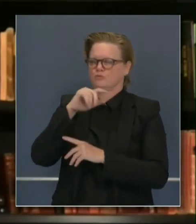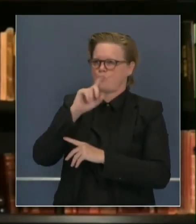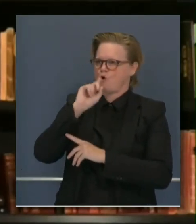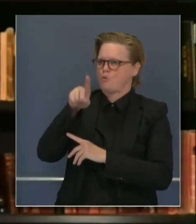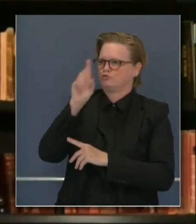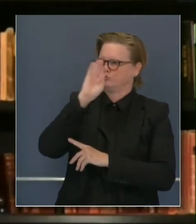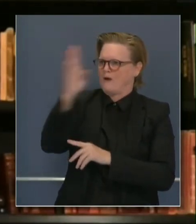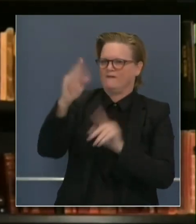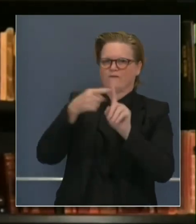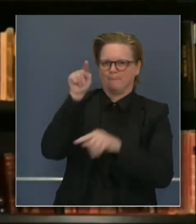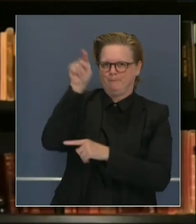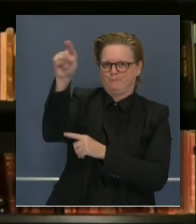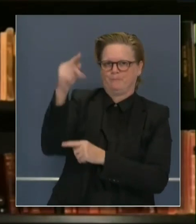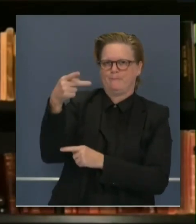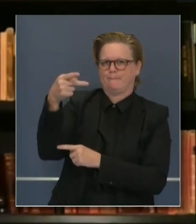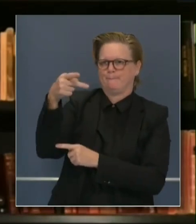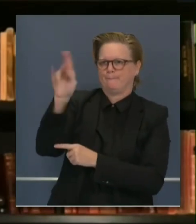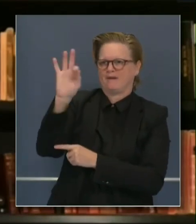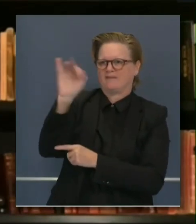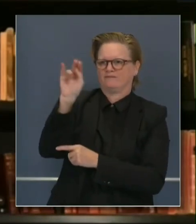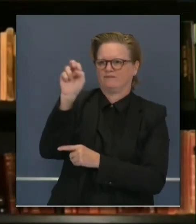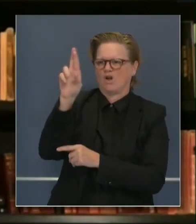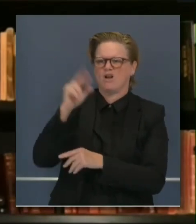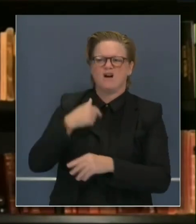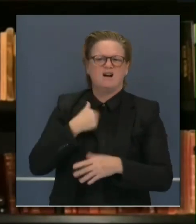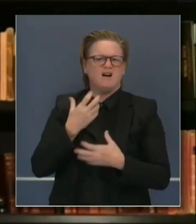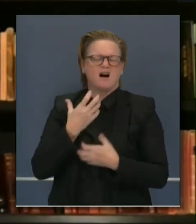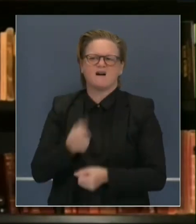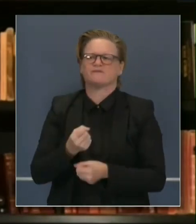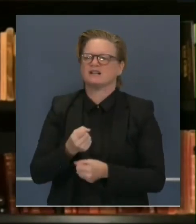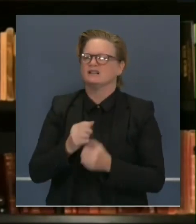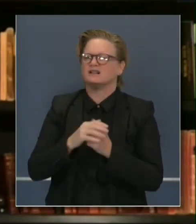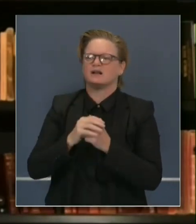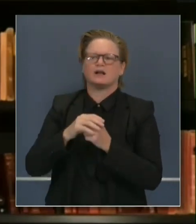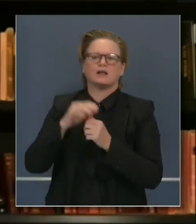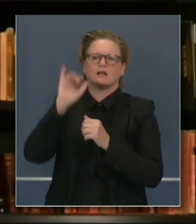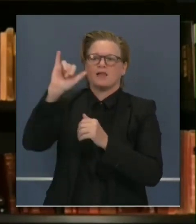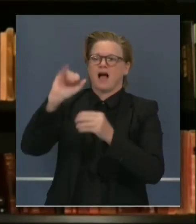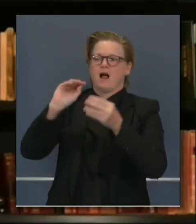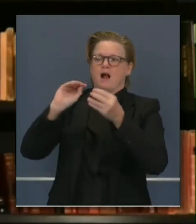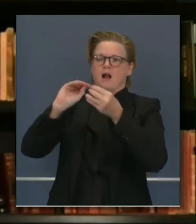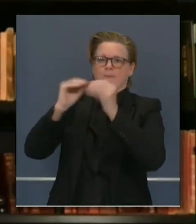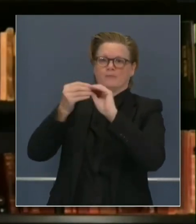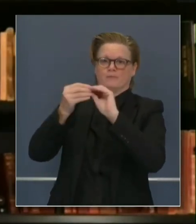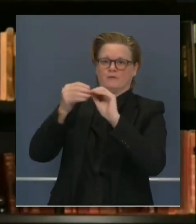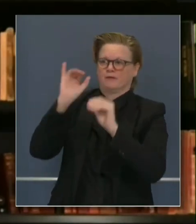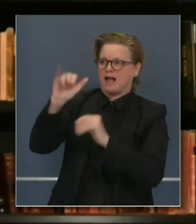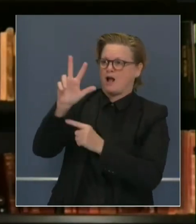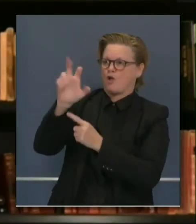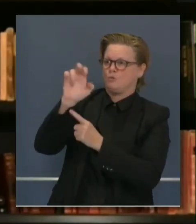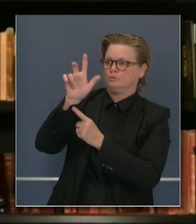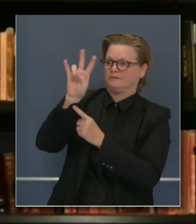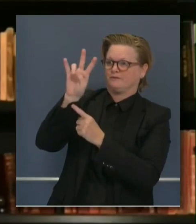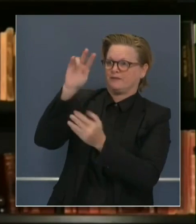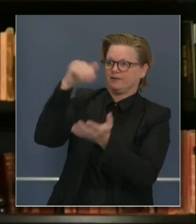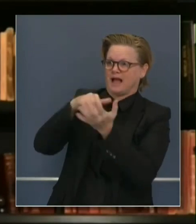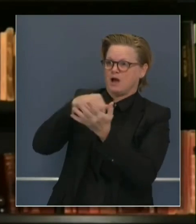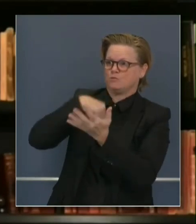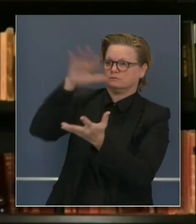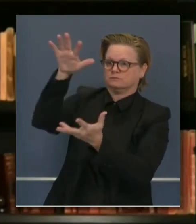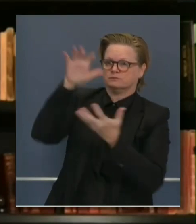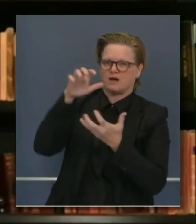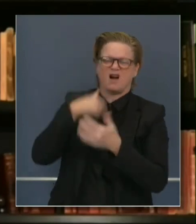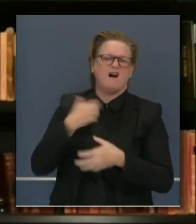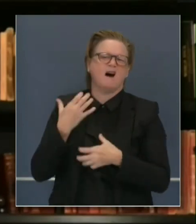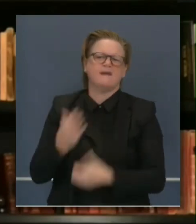727,600 doses will be made available. You're absolutely right, and shouldn't surprise you to hear this from me. I think I implied